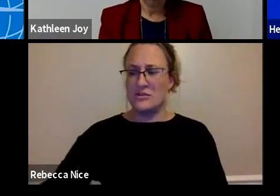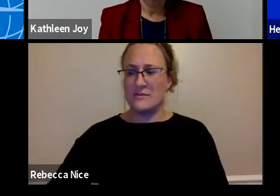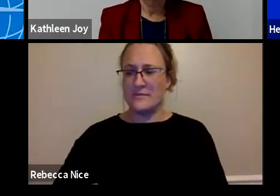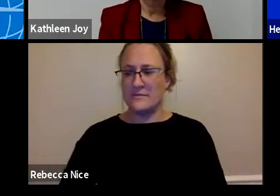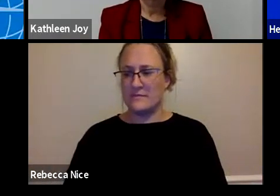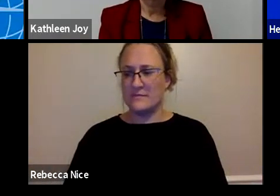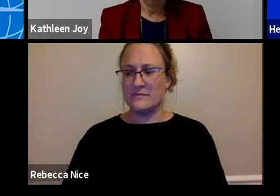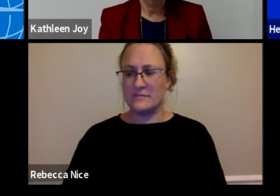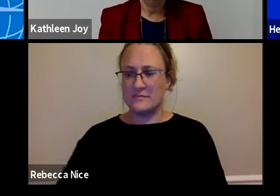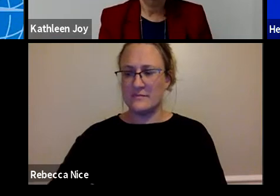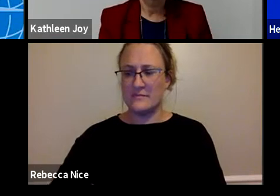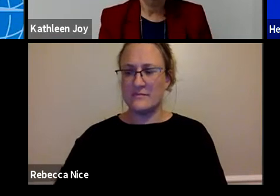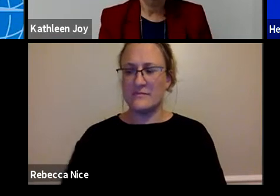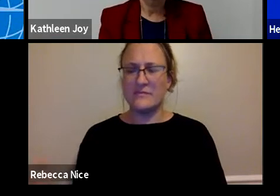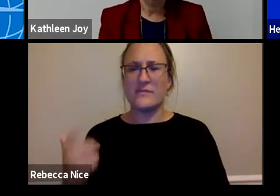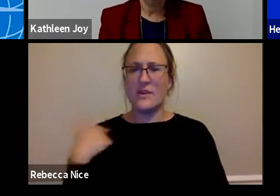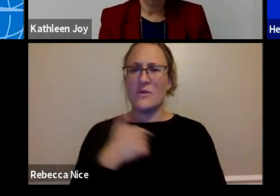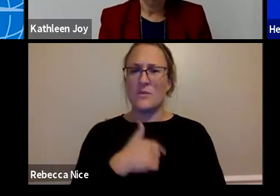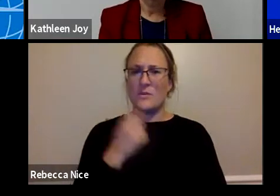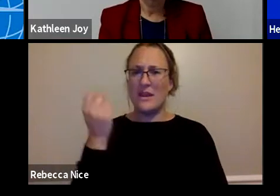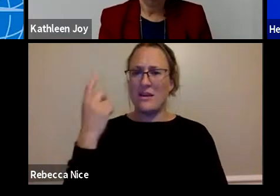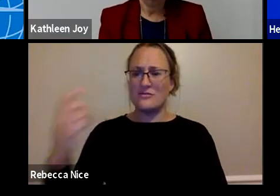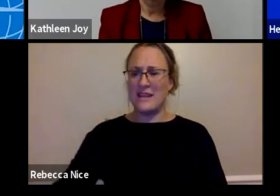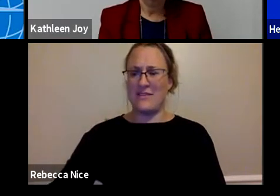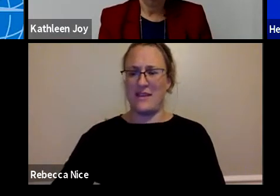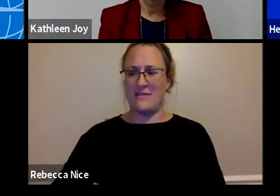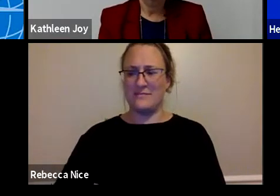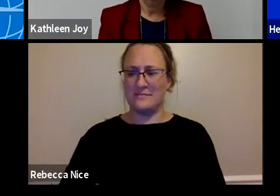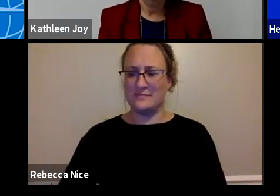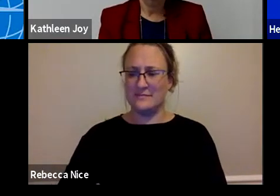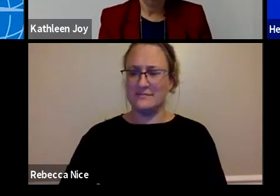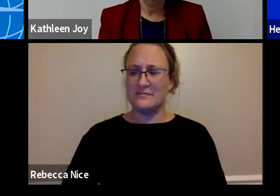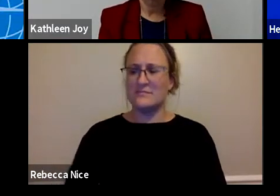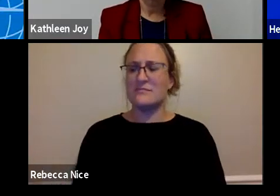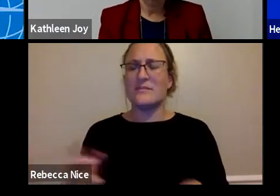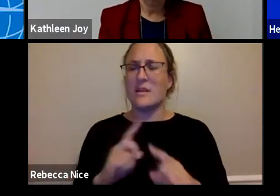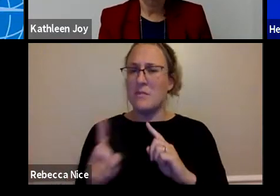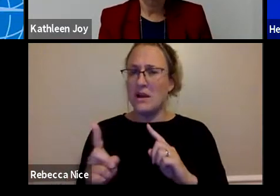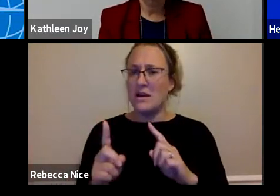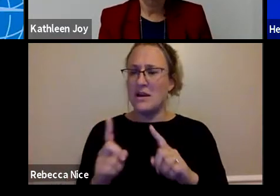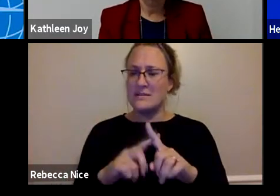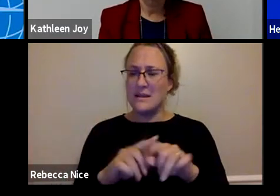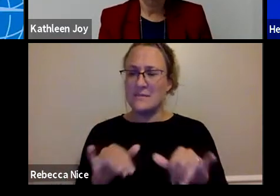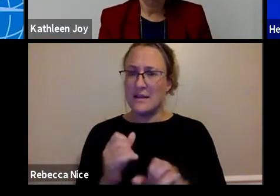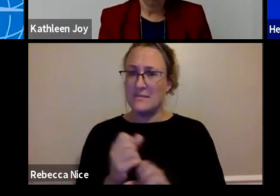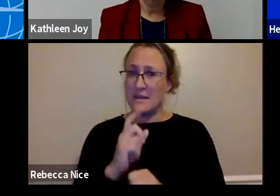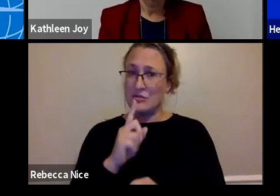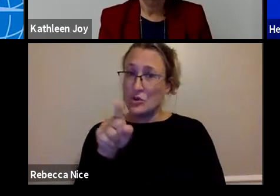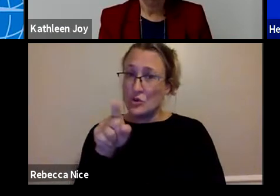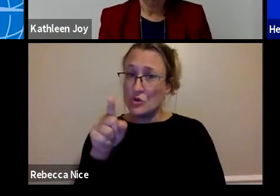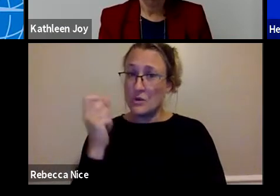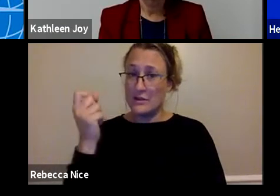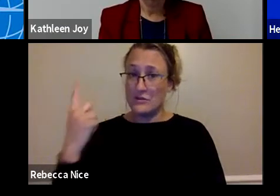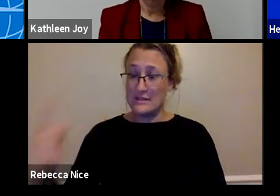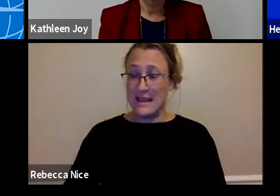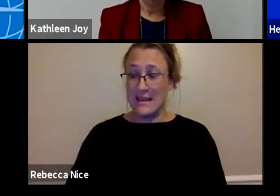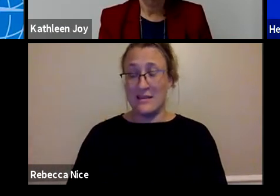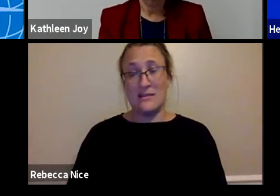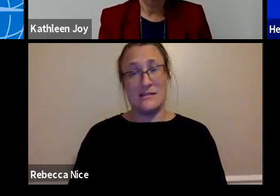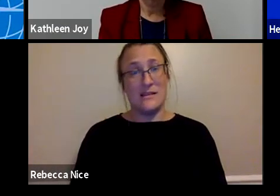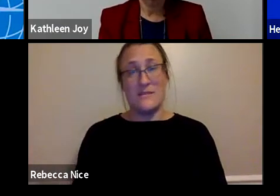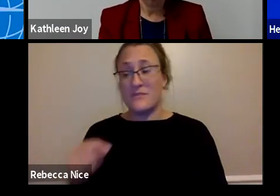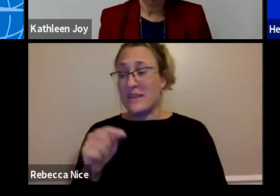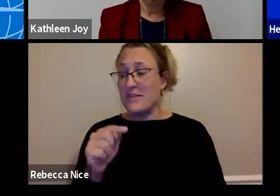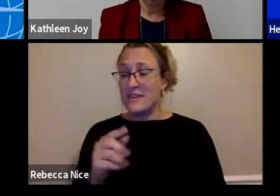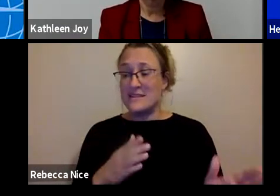as a neighbor, we understand that. But we want to make sure that you understand that this plan does